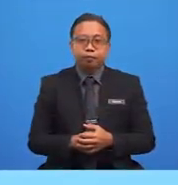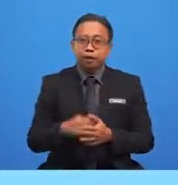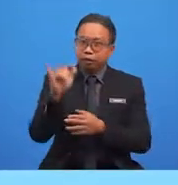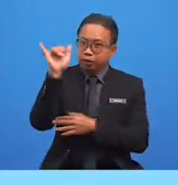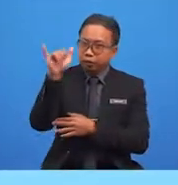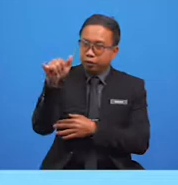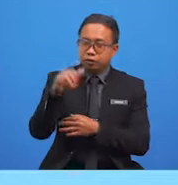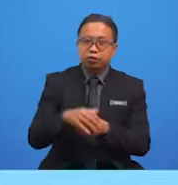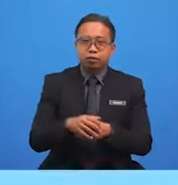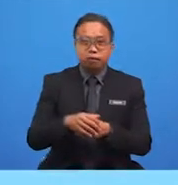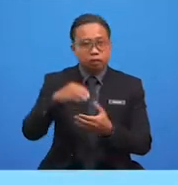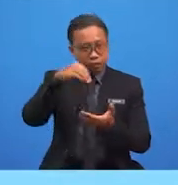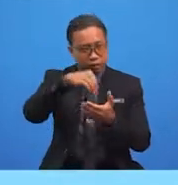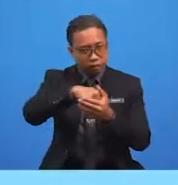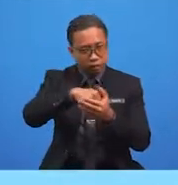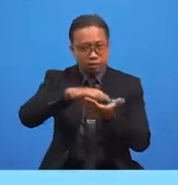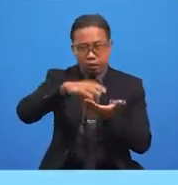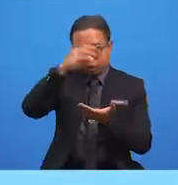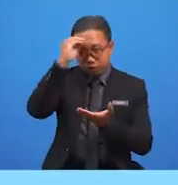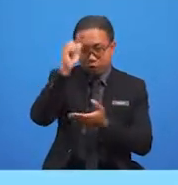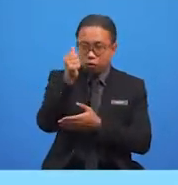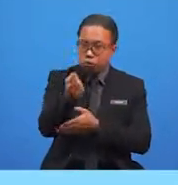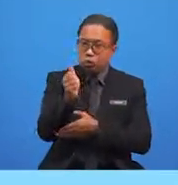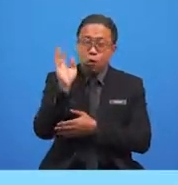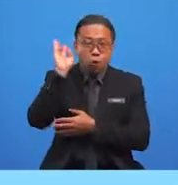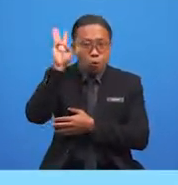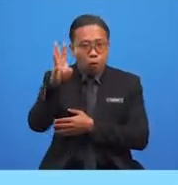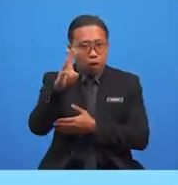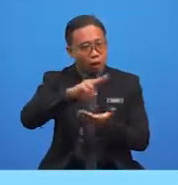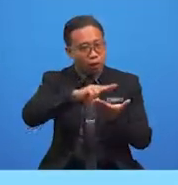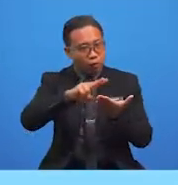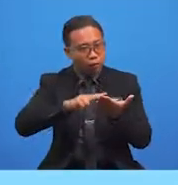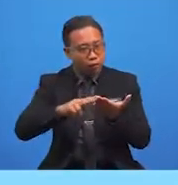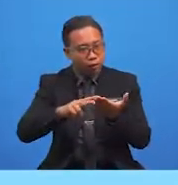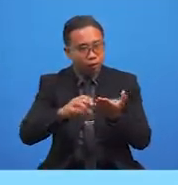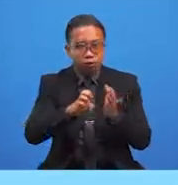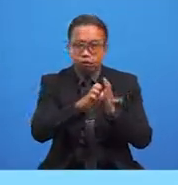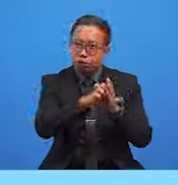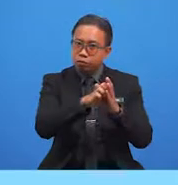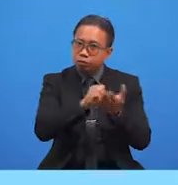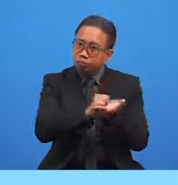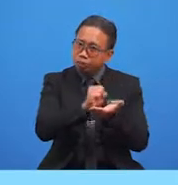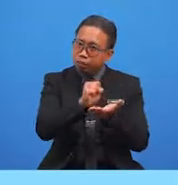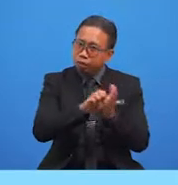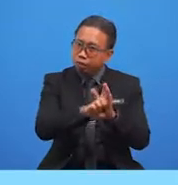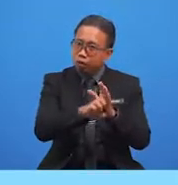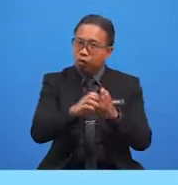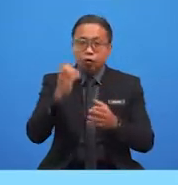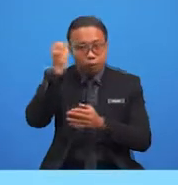Yes, in this lesson, you will read a sample of opinion